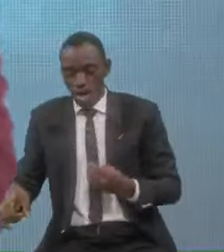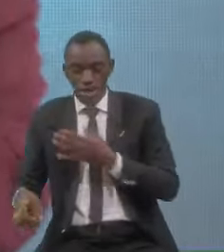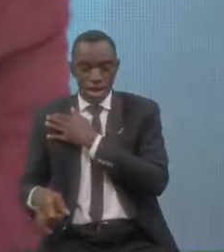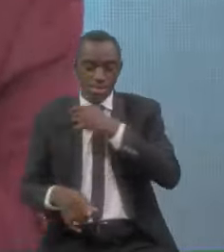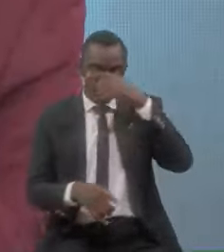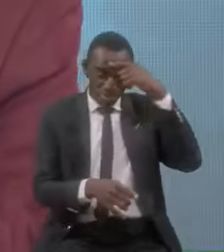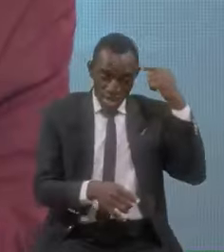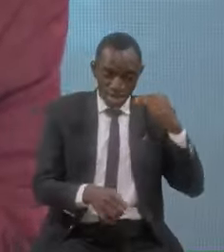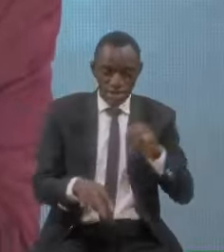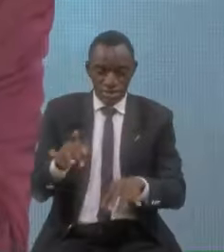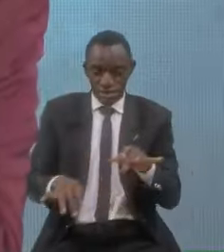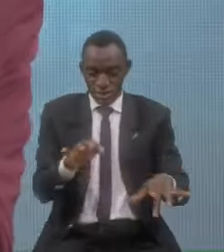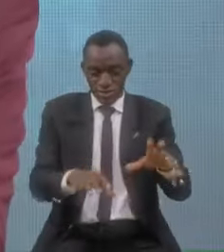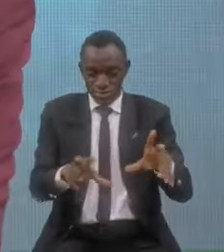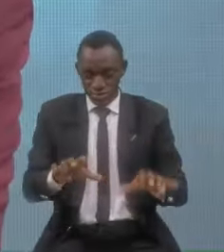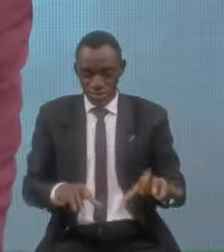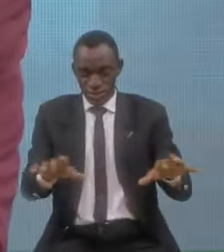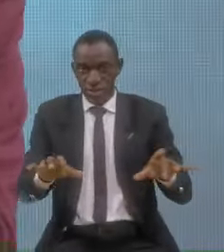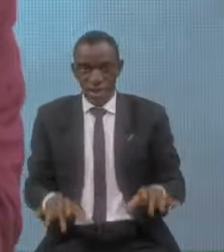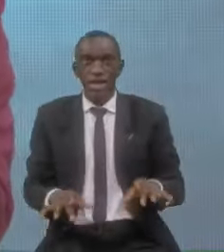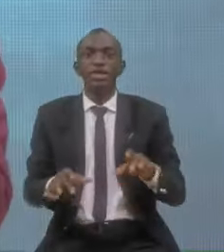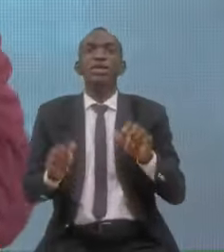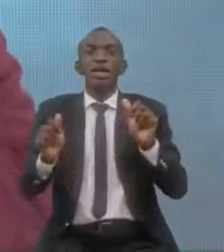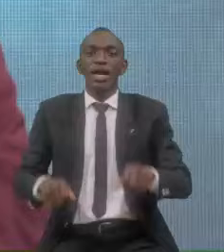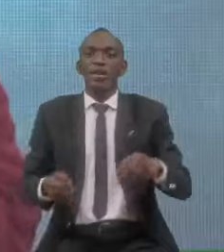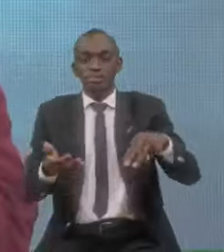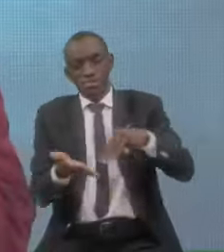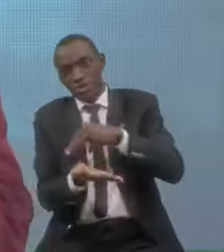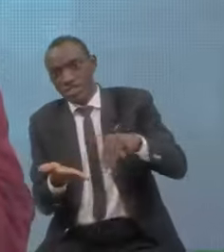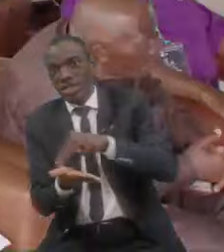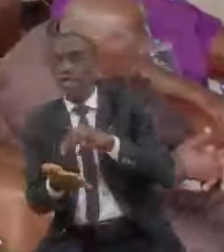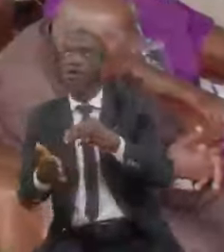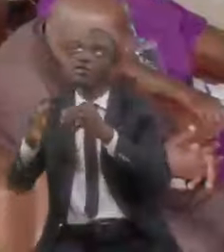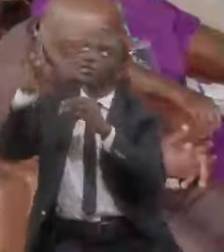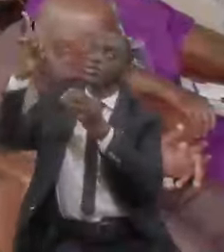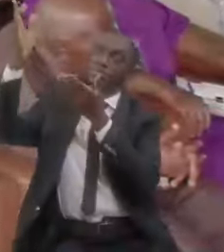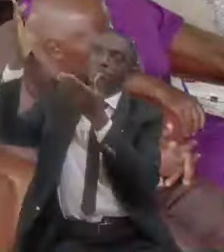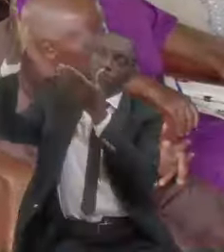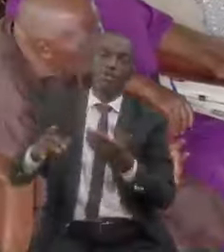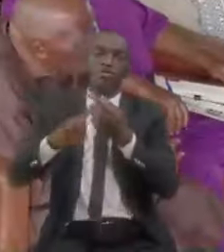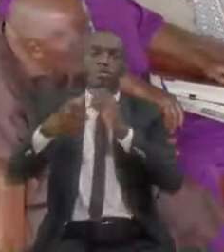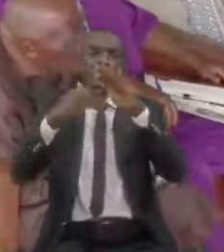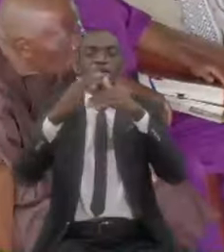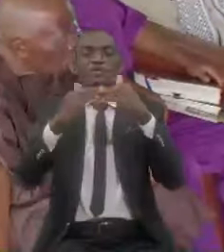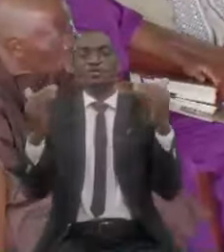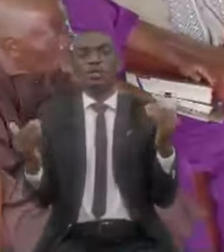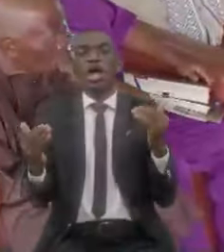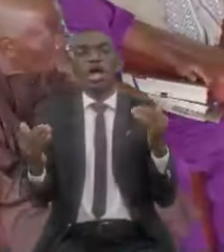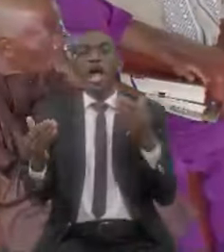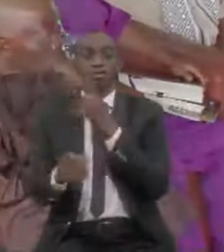to play the music of God coming from heaven. And just like you are